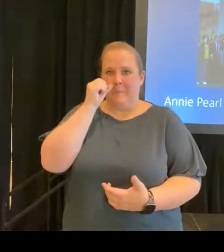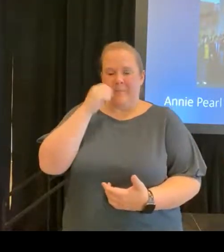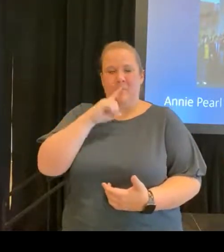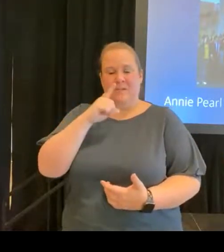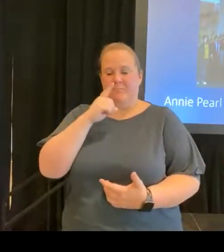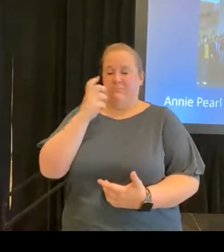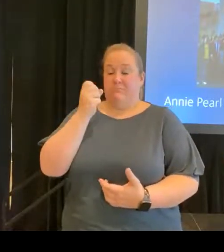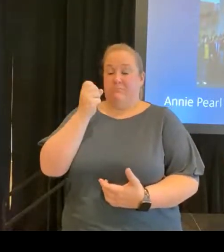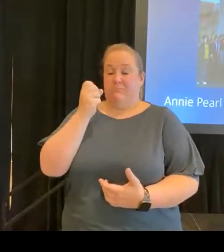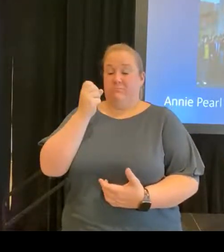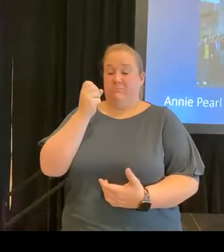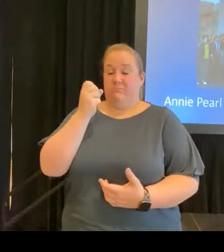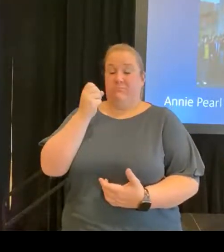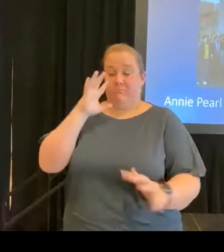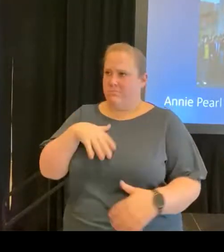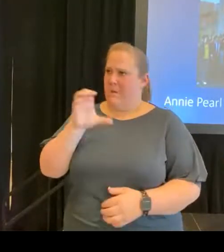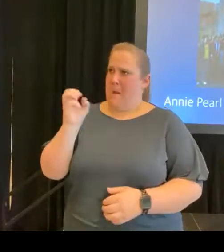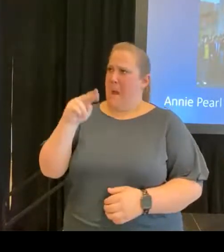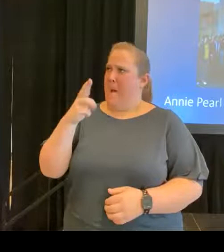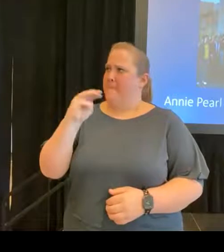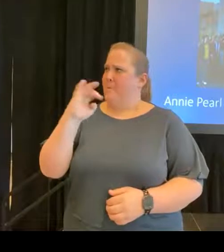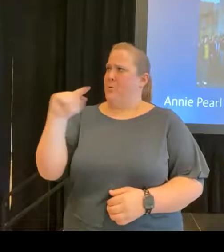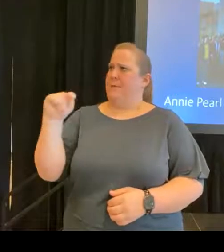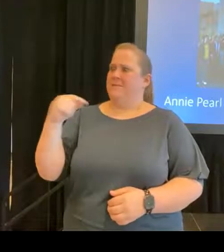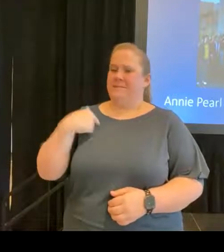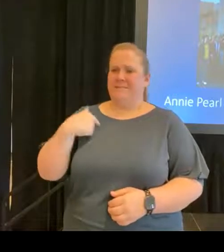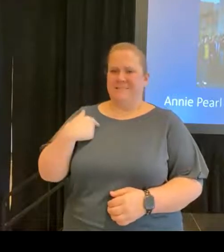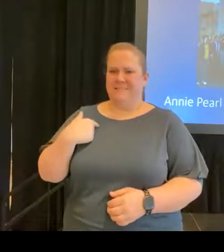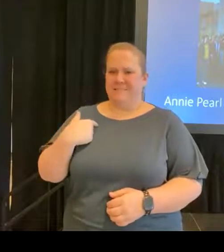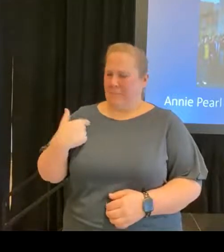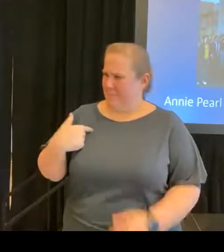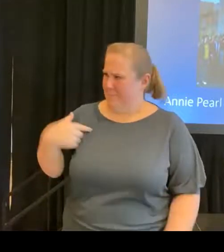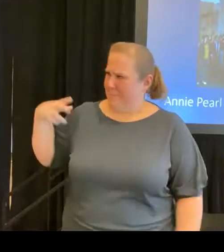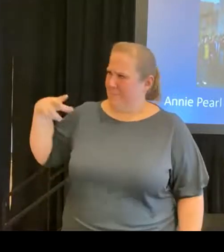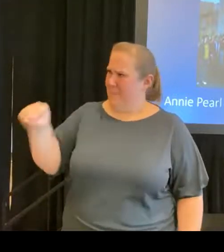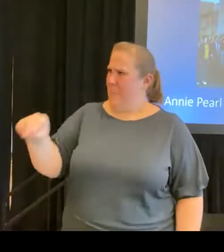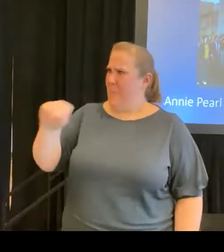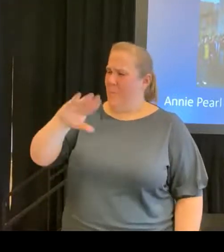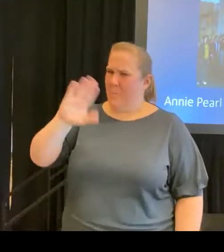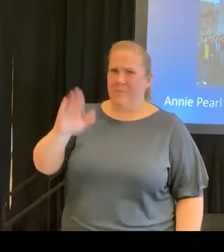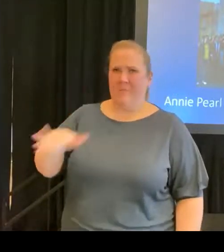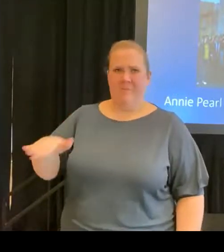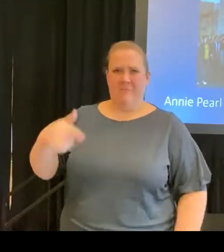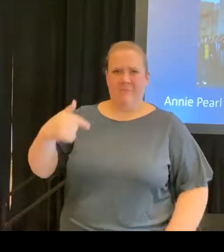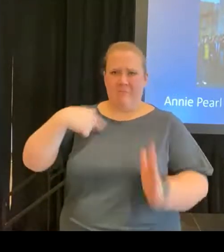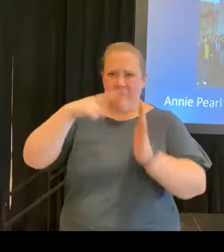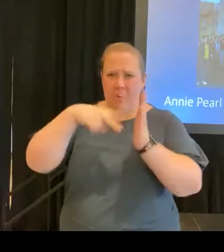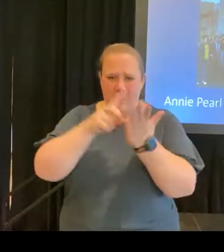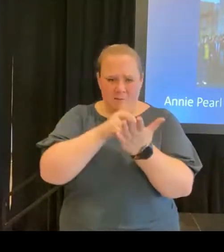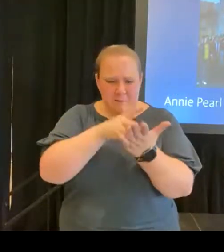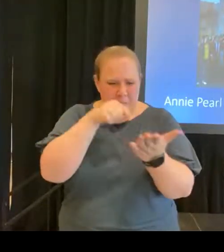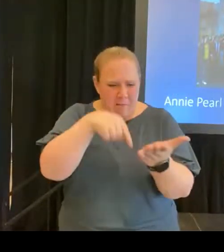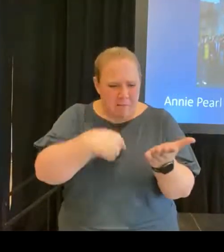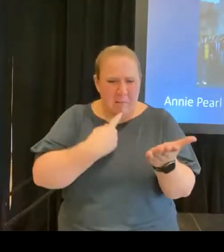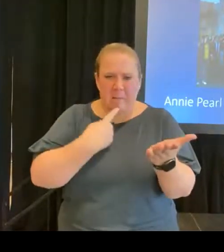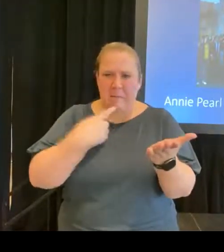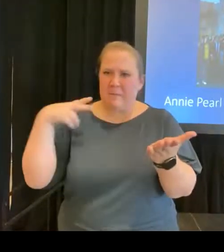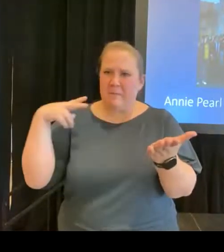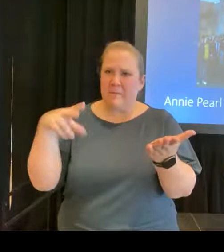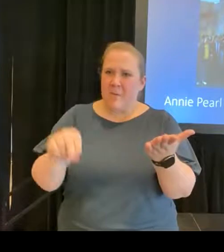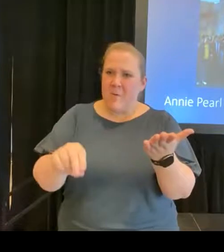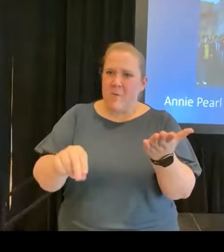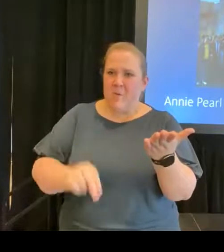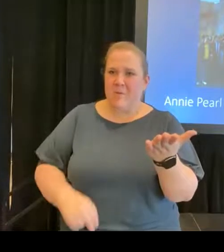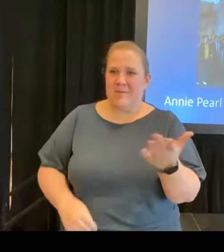tripped me out. Communist as a communist. I'm not a communist. I read the